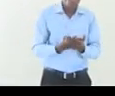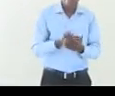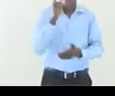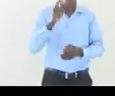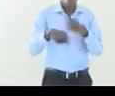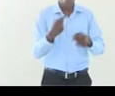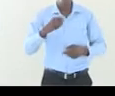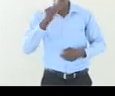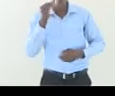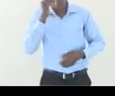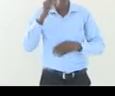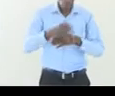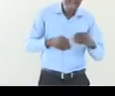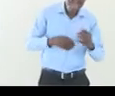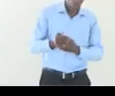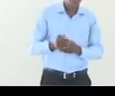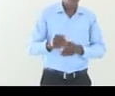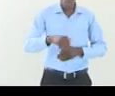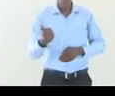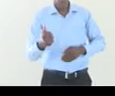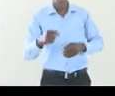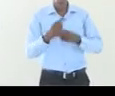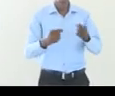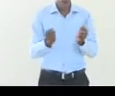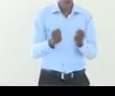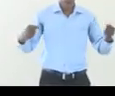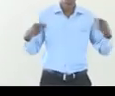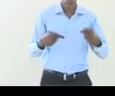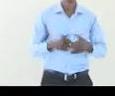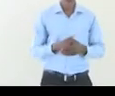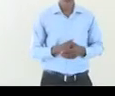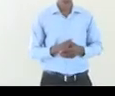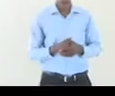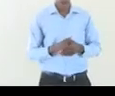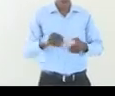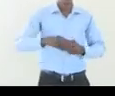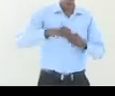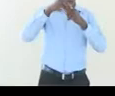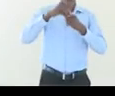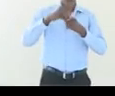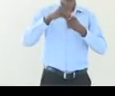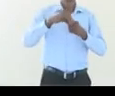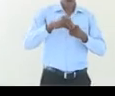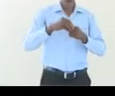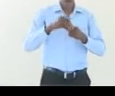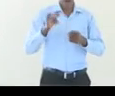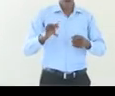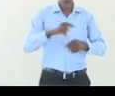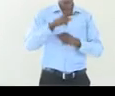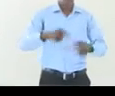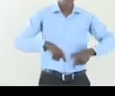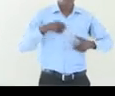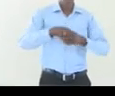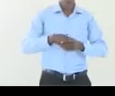one goes home comforted, the other goes home afflicted. Especially when you are living in a highly